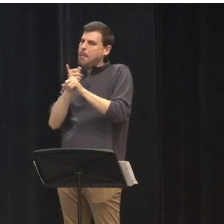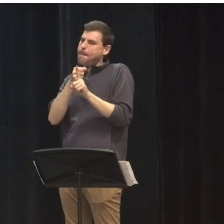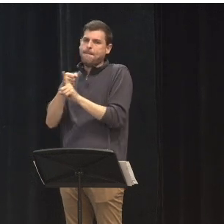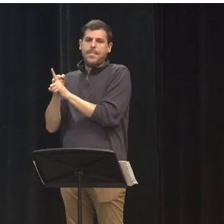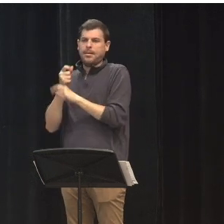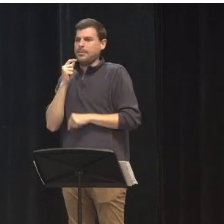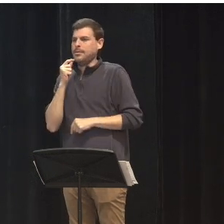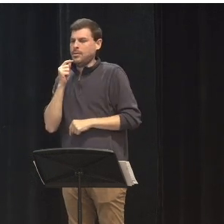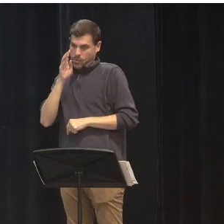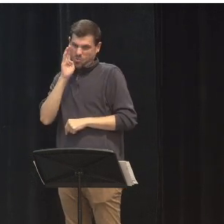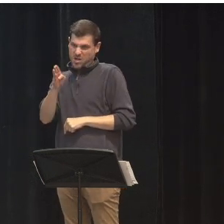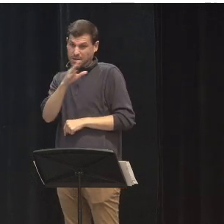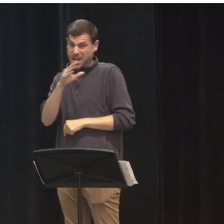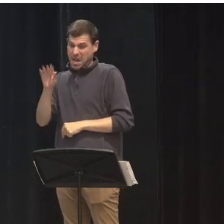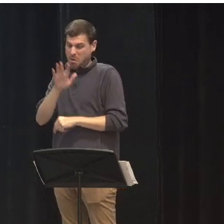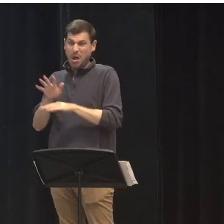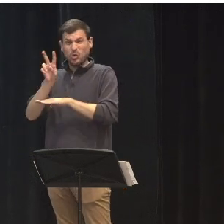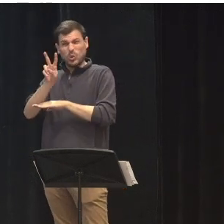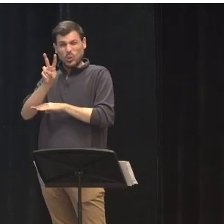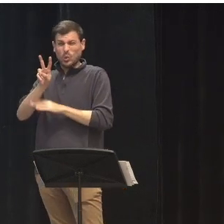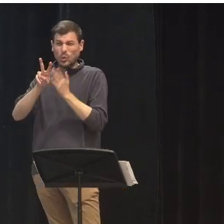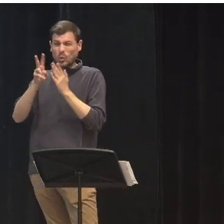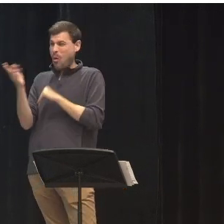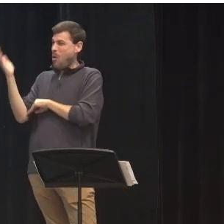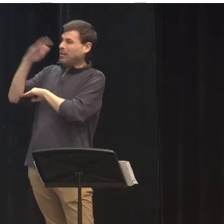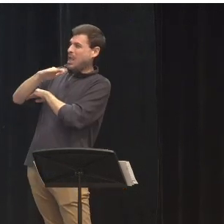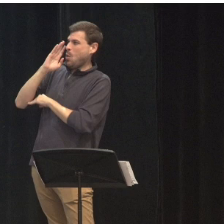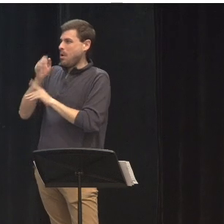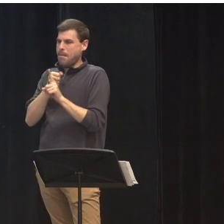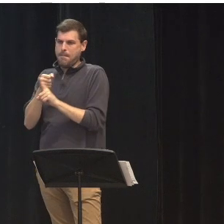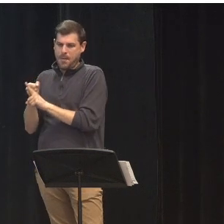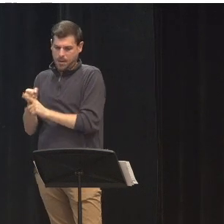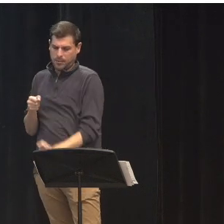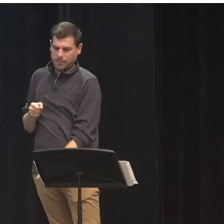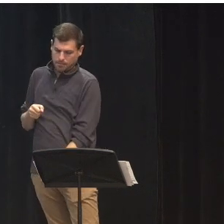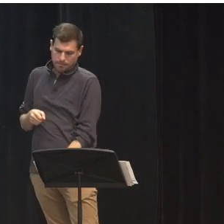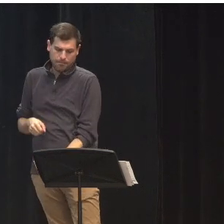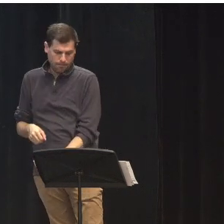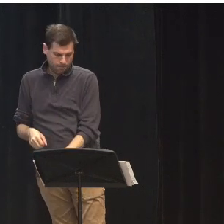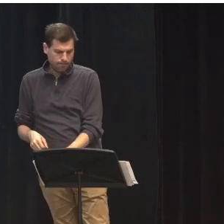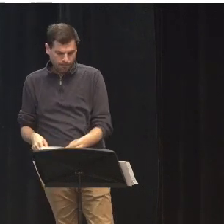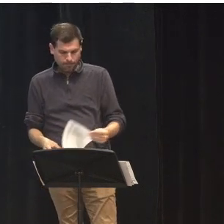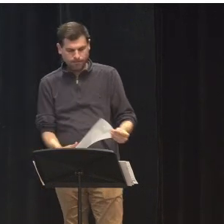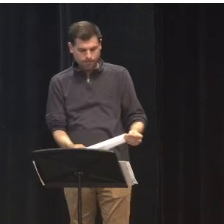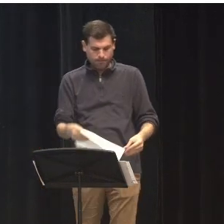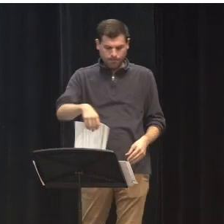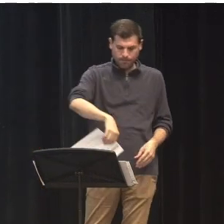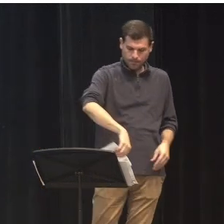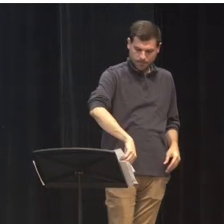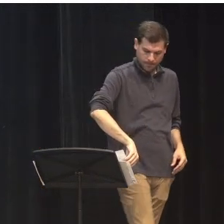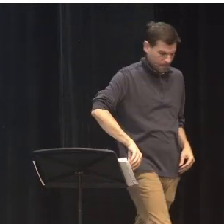impacted, and approximately two in the weekday and the Saturday would be impacted. Next slide, please. So